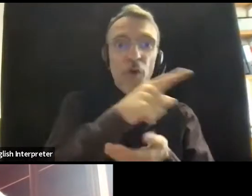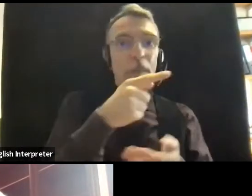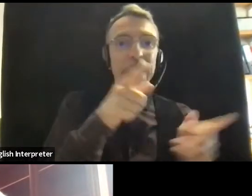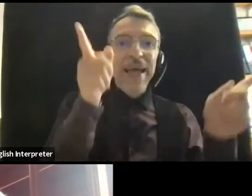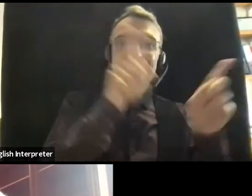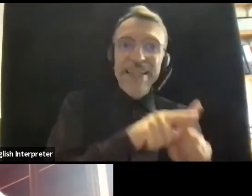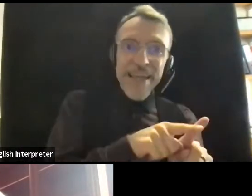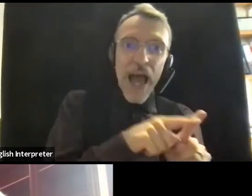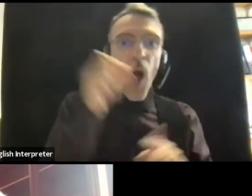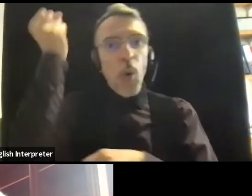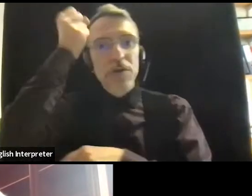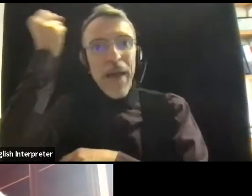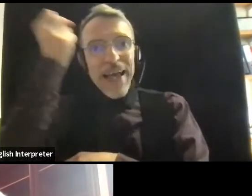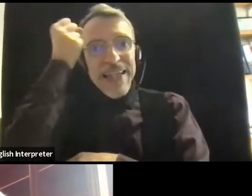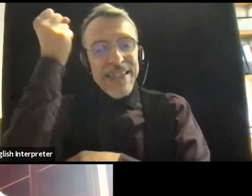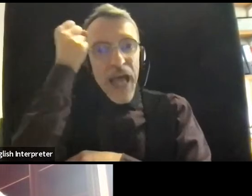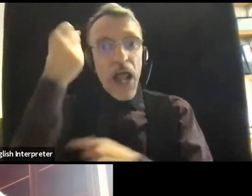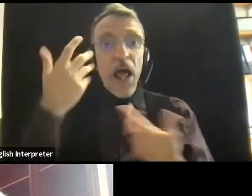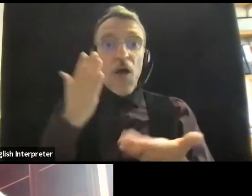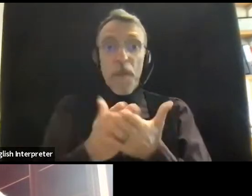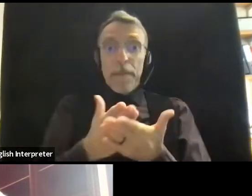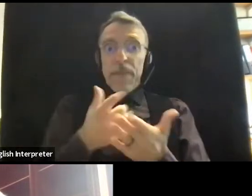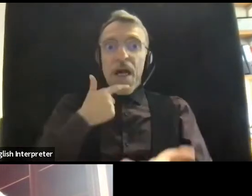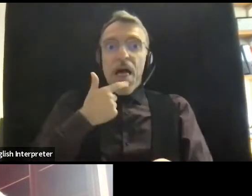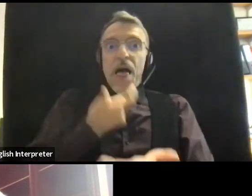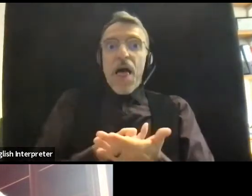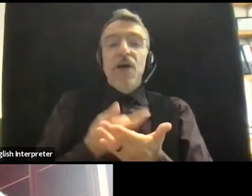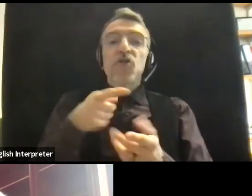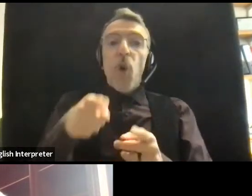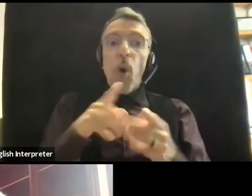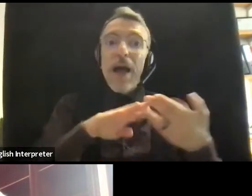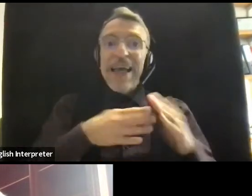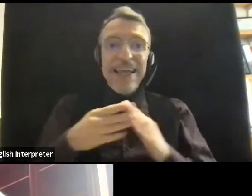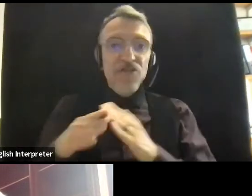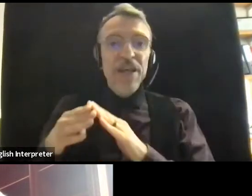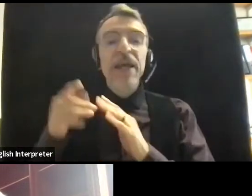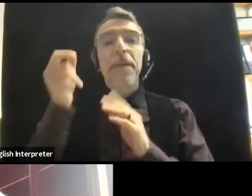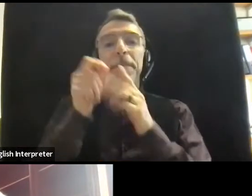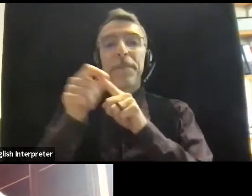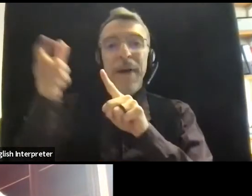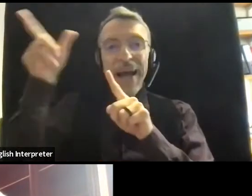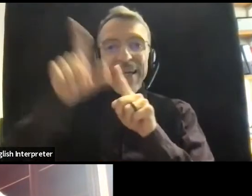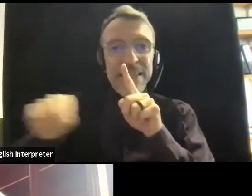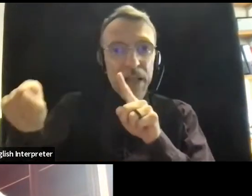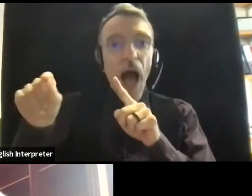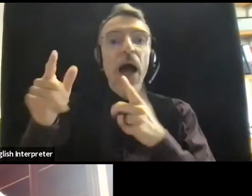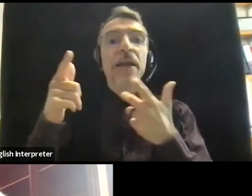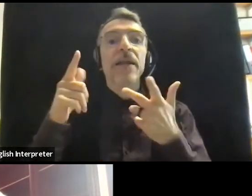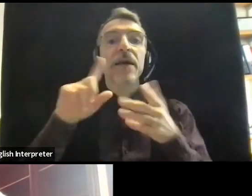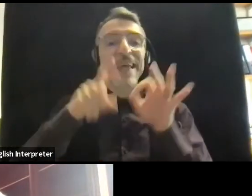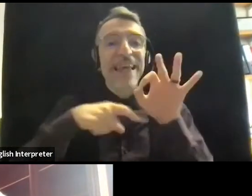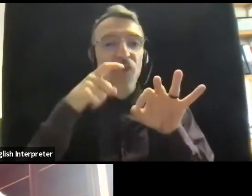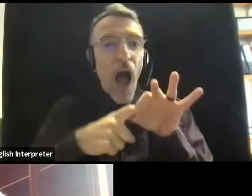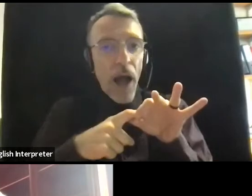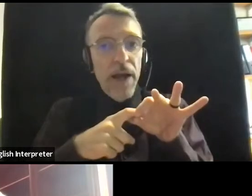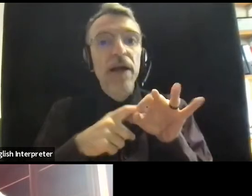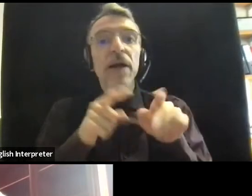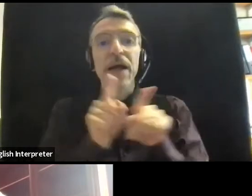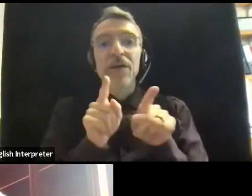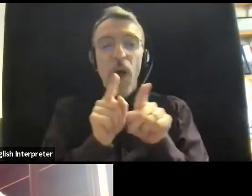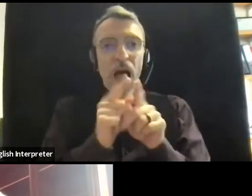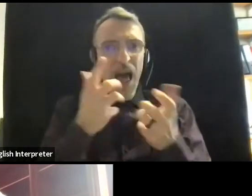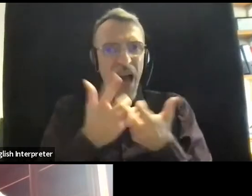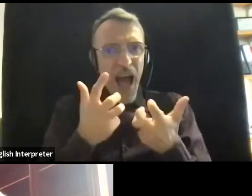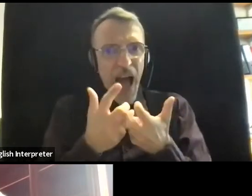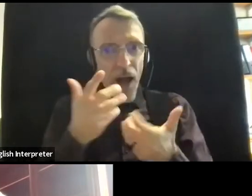making us think in the context in which we work, Egypt, Pakistan, Iraq, and so forth, and other contexts in which